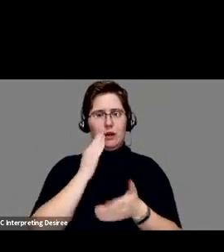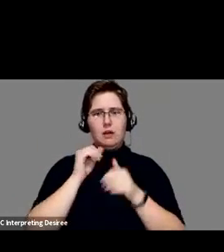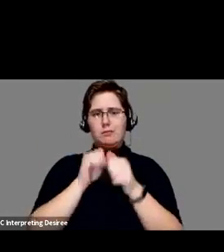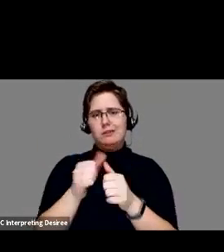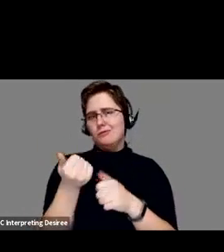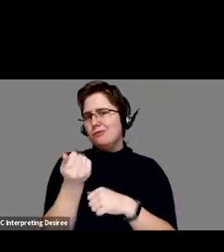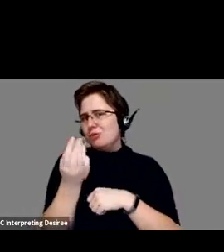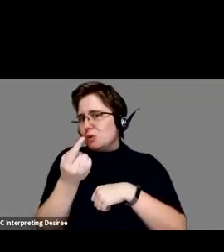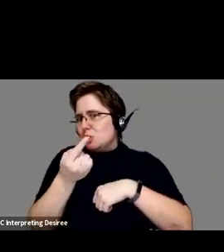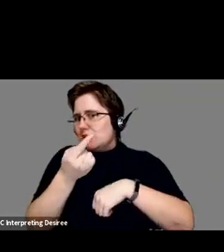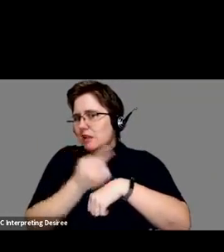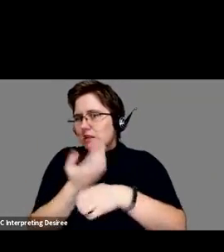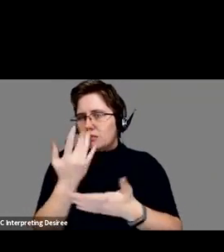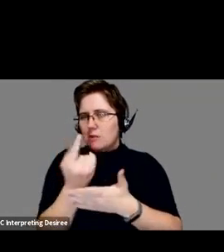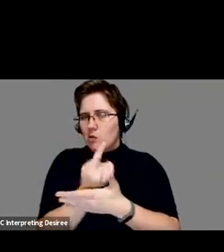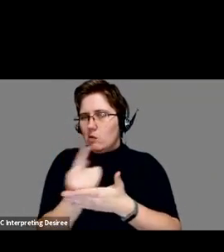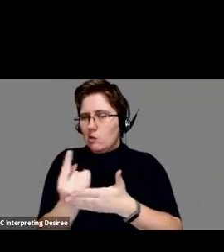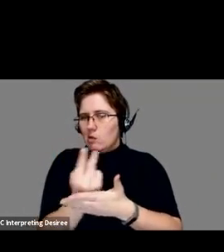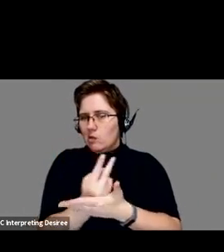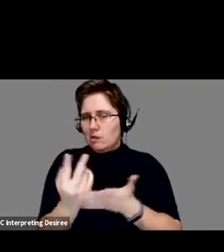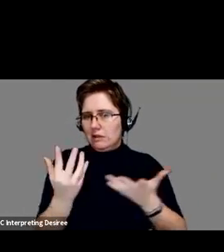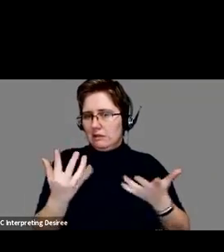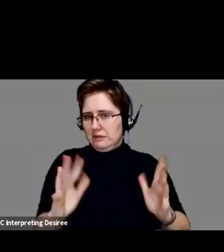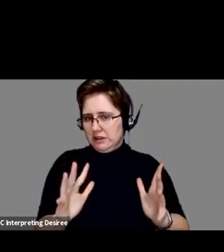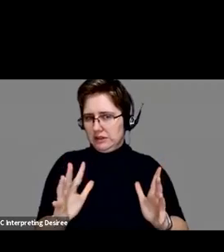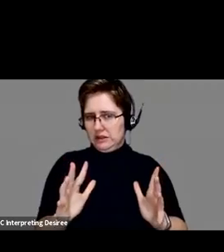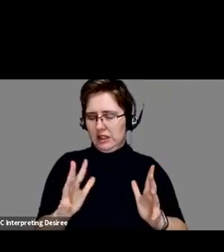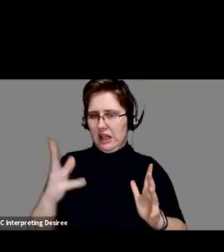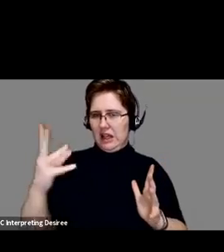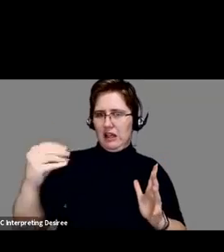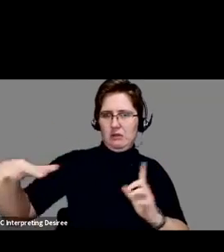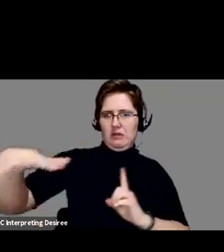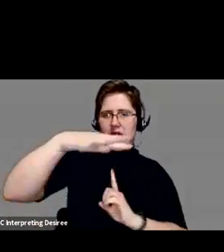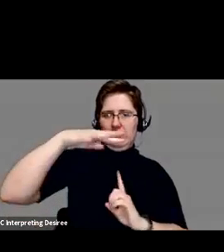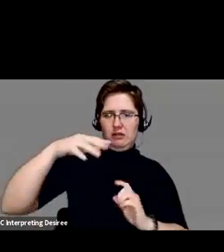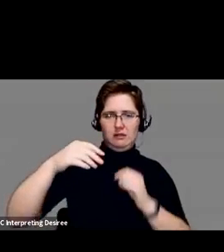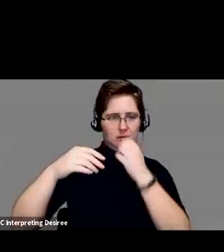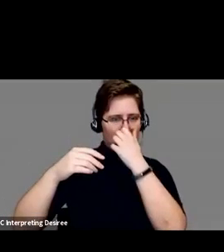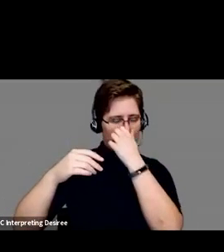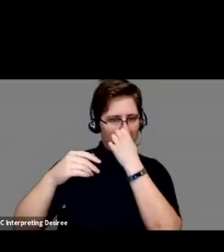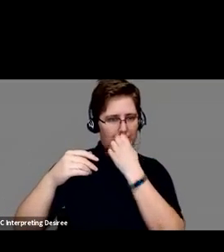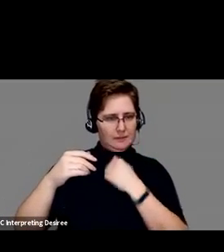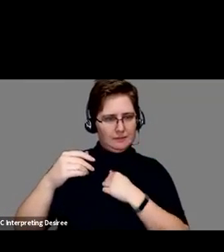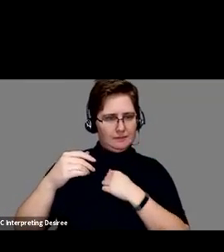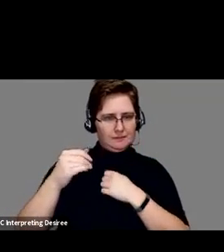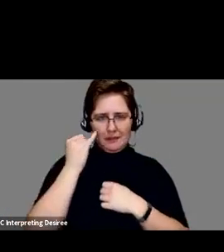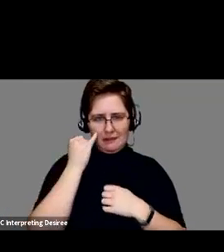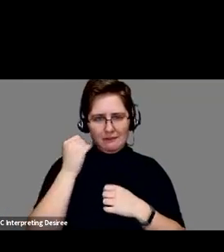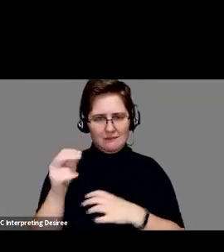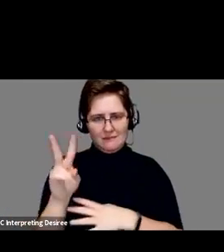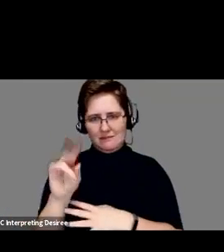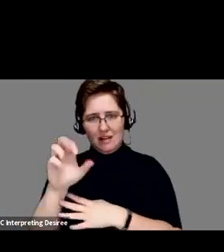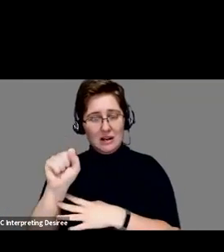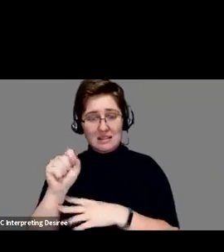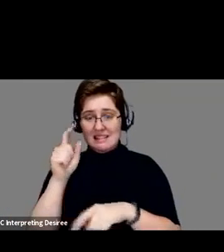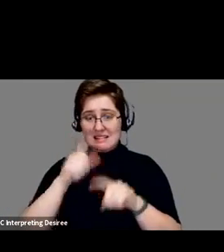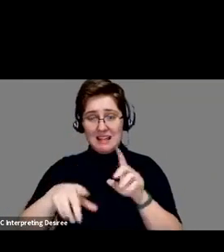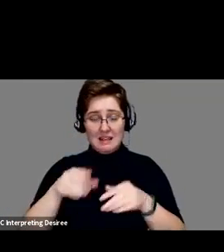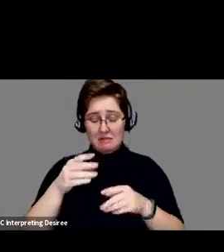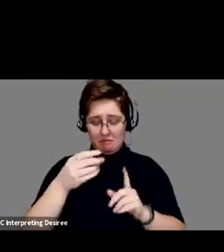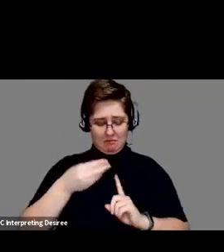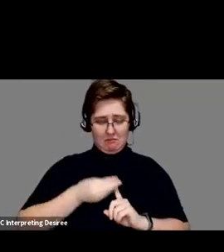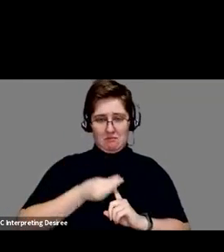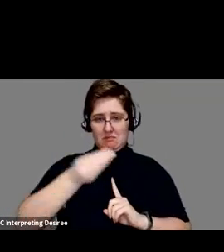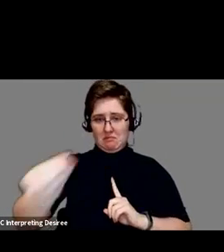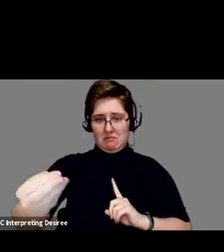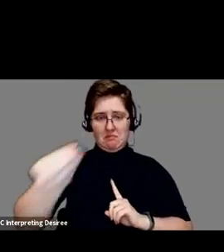few days, a week, maybe two, on the outset. So if the virus can't be transmitted from one person